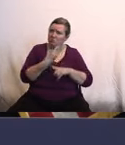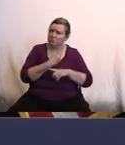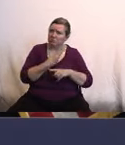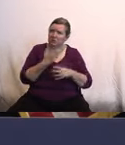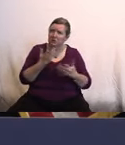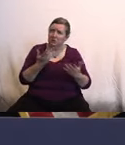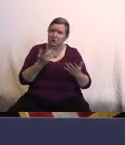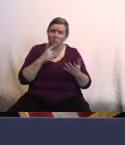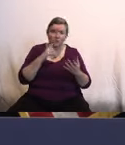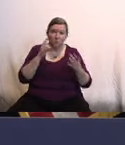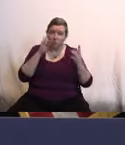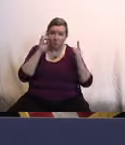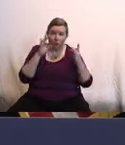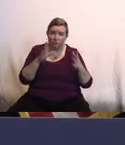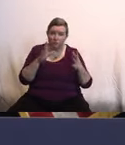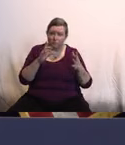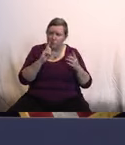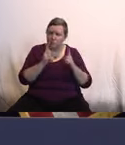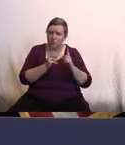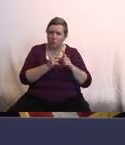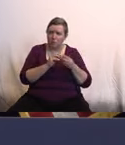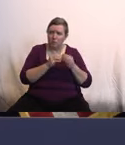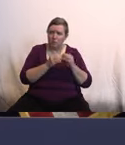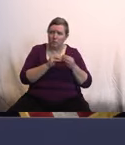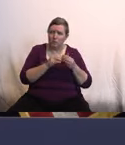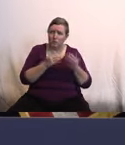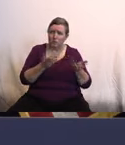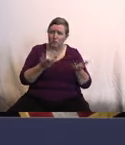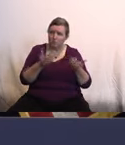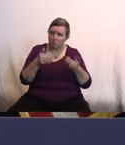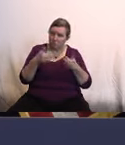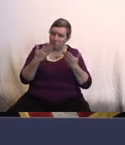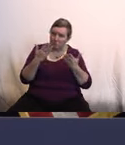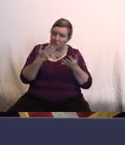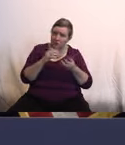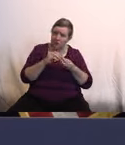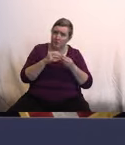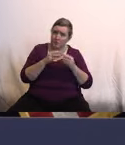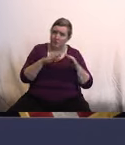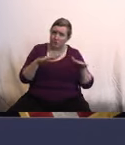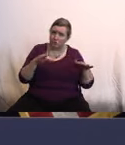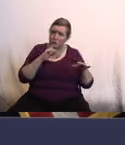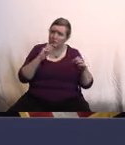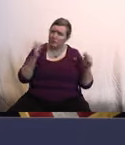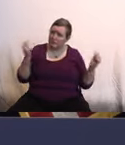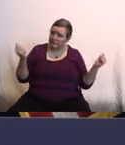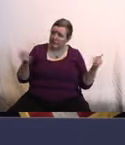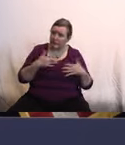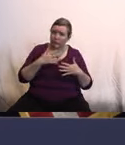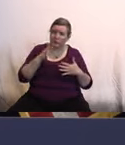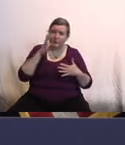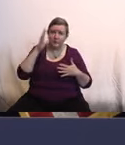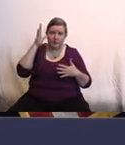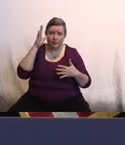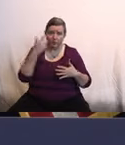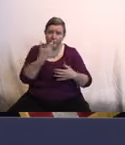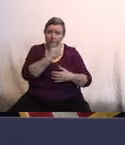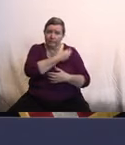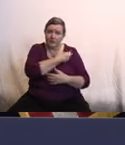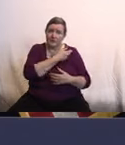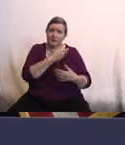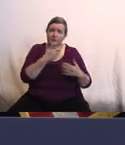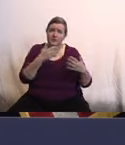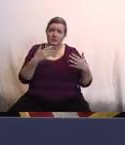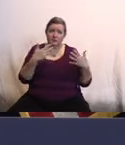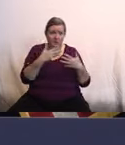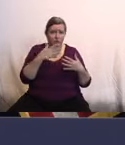are very small. And are you bringing this up as a scare tactic to try and scare parents into vaccinating their children? For you, Governor,